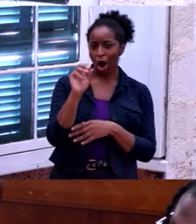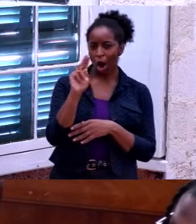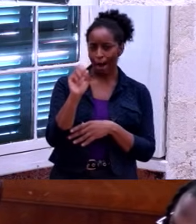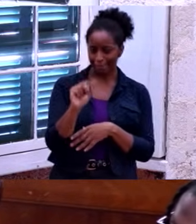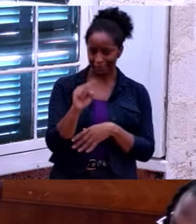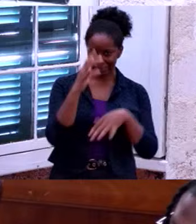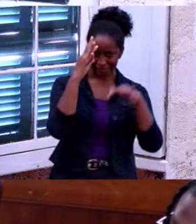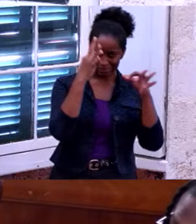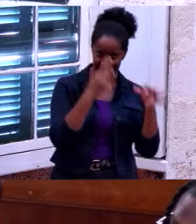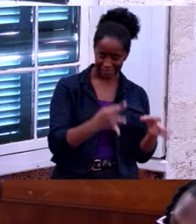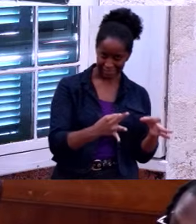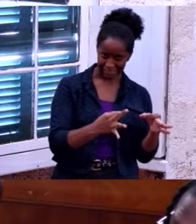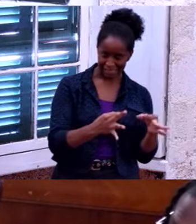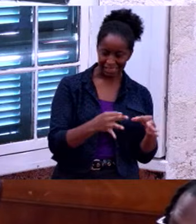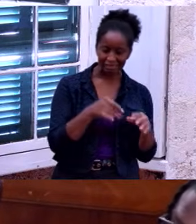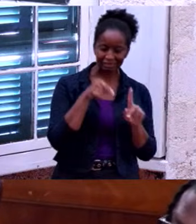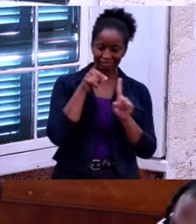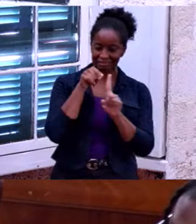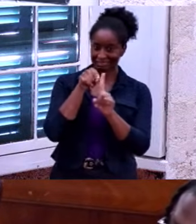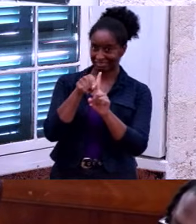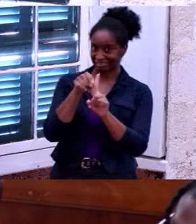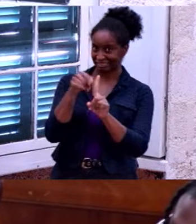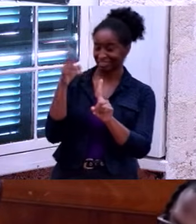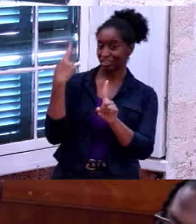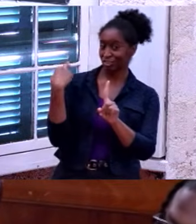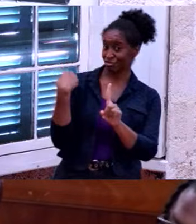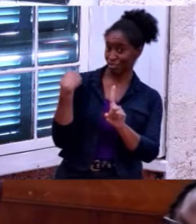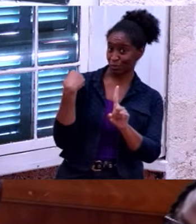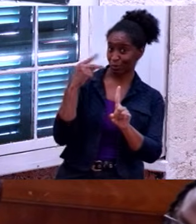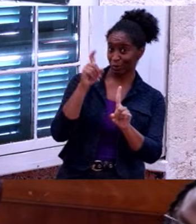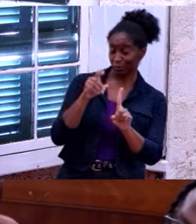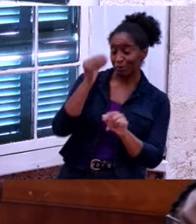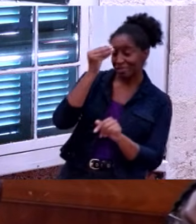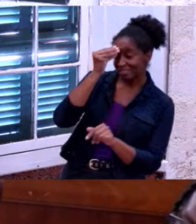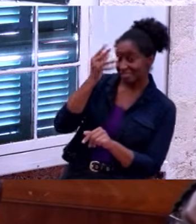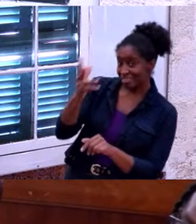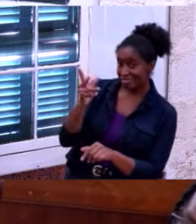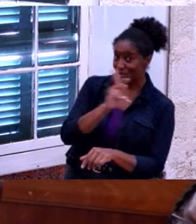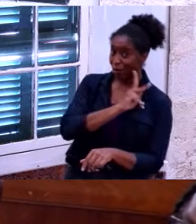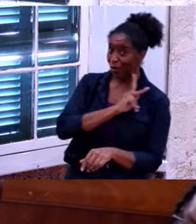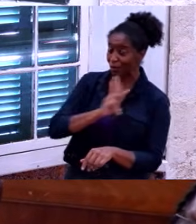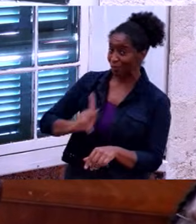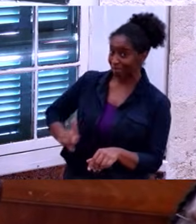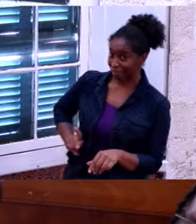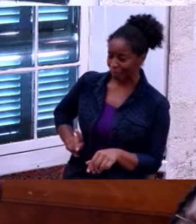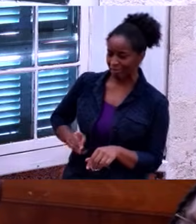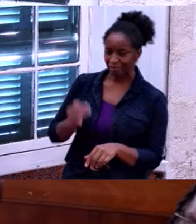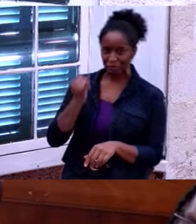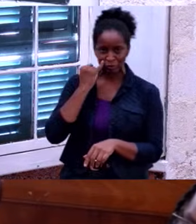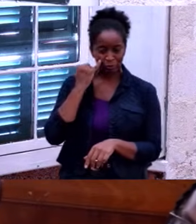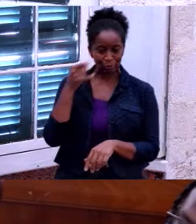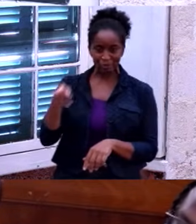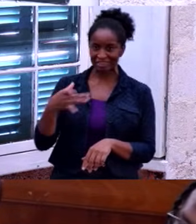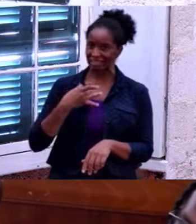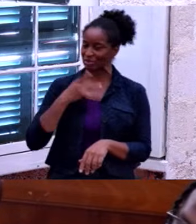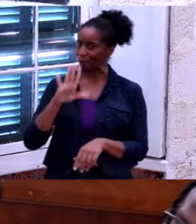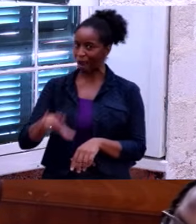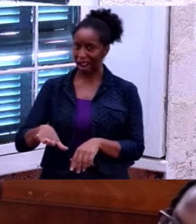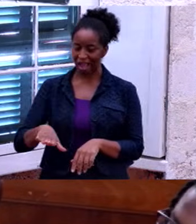decision, and many of the speakers were beheaded as a result of taking the decisions of the Commons to the king. But we are still